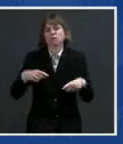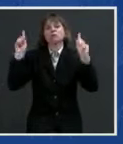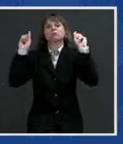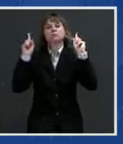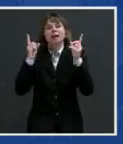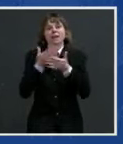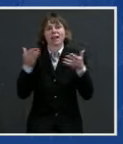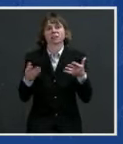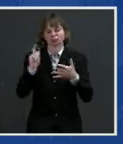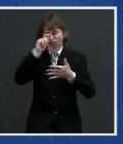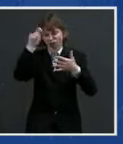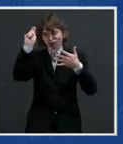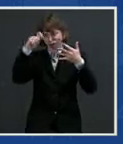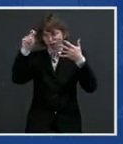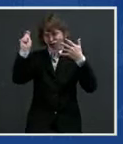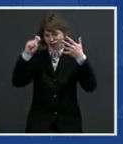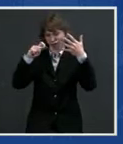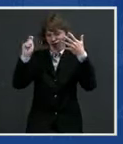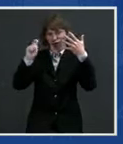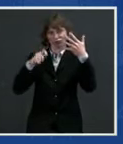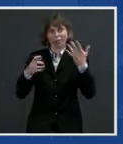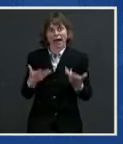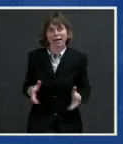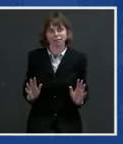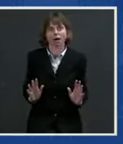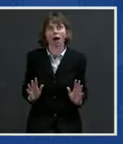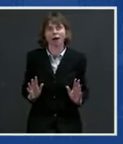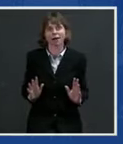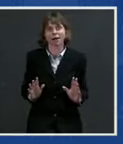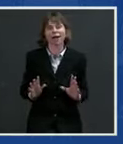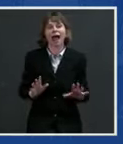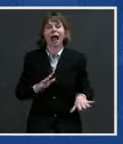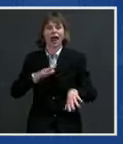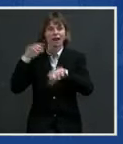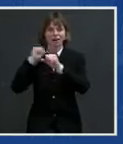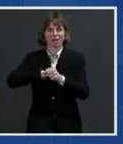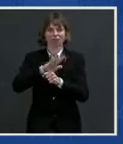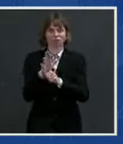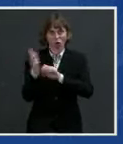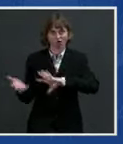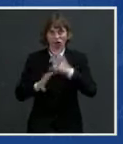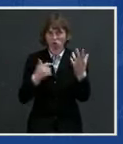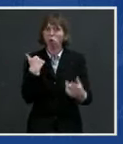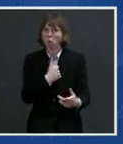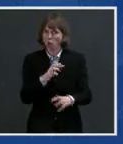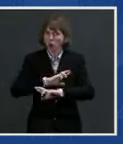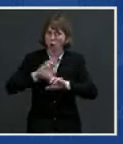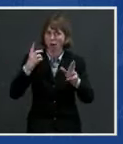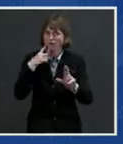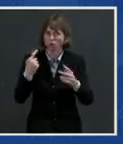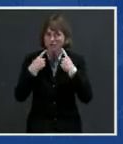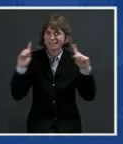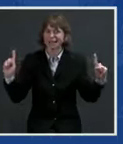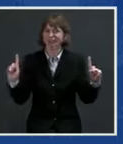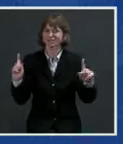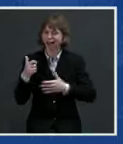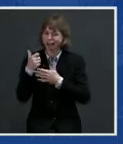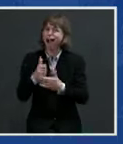us out of this COVID crisis. And we are on the road to success. Help is on the